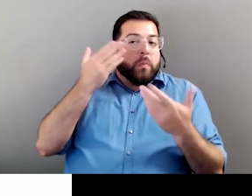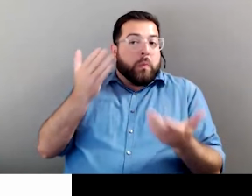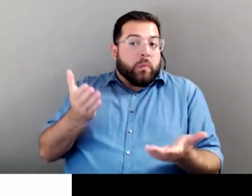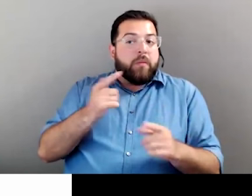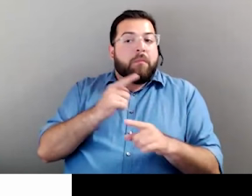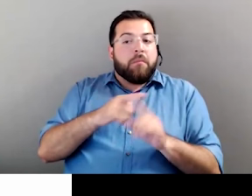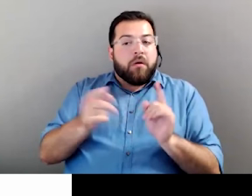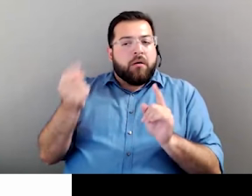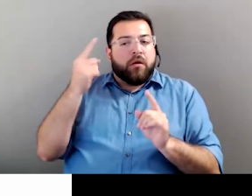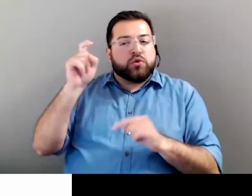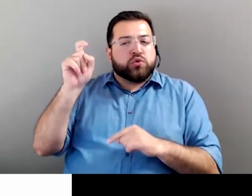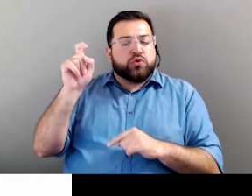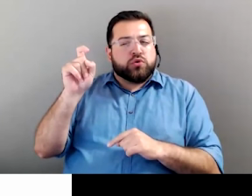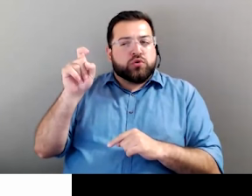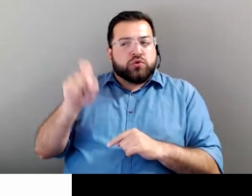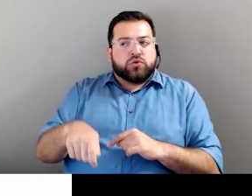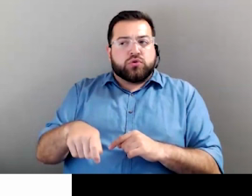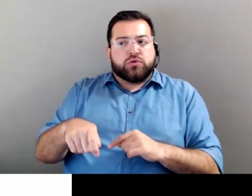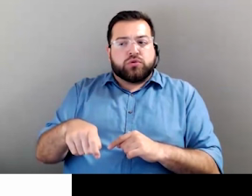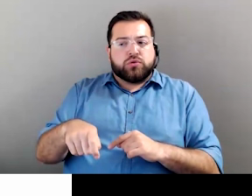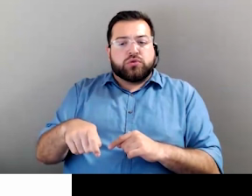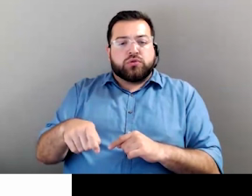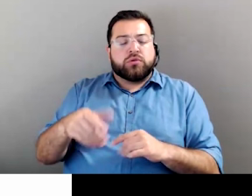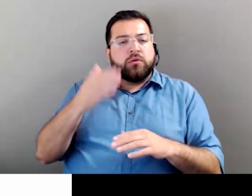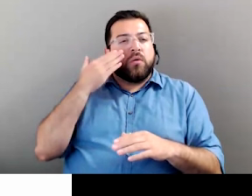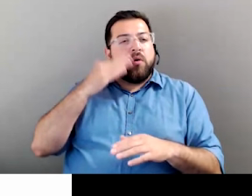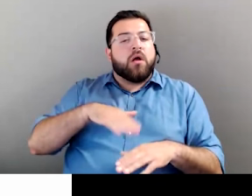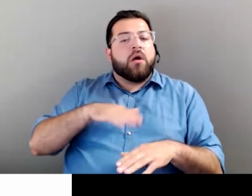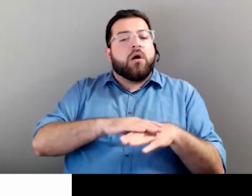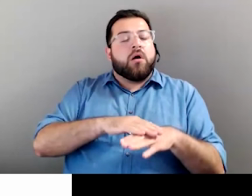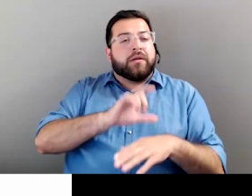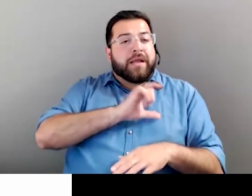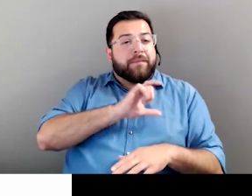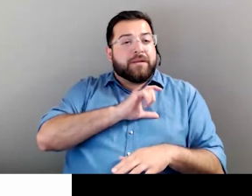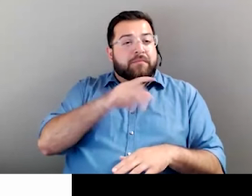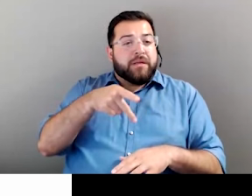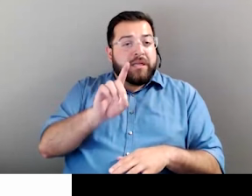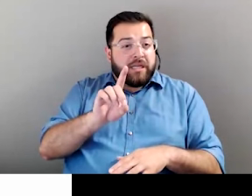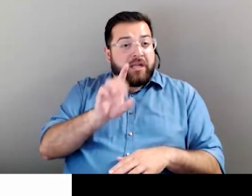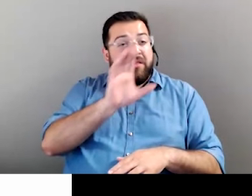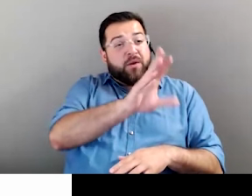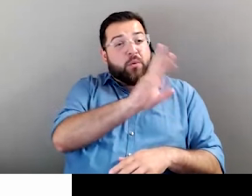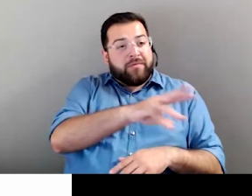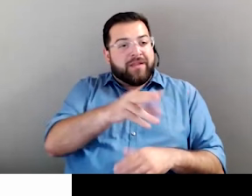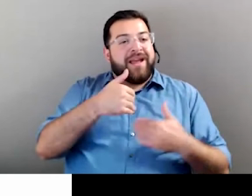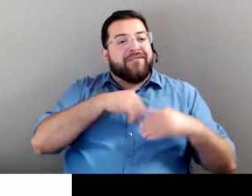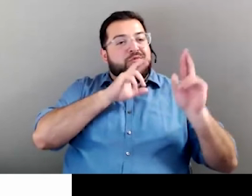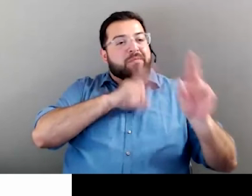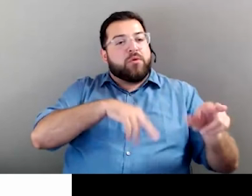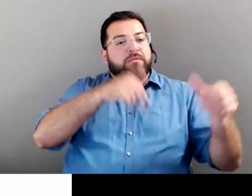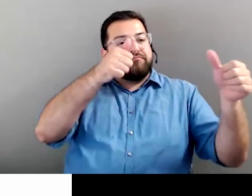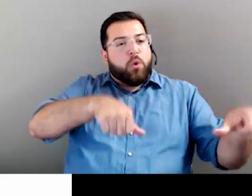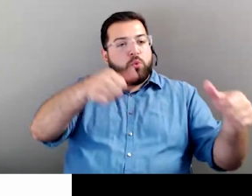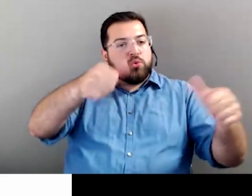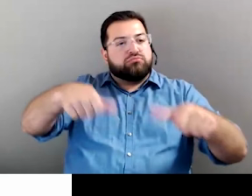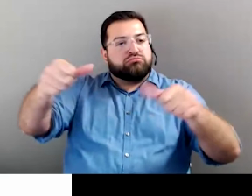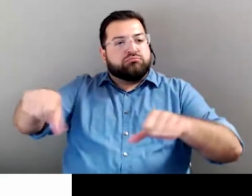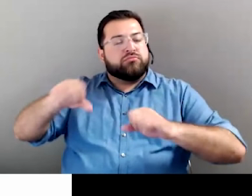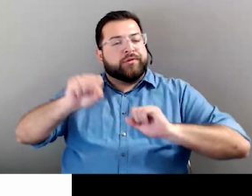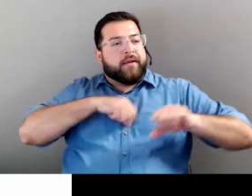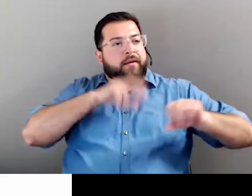should be a no campus PD on their website. They have these reports up, so you can go and check that out as well. And so